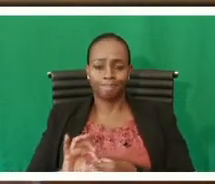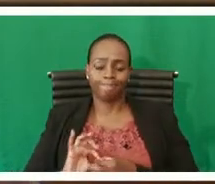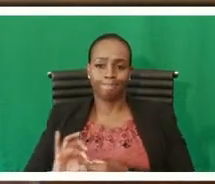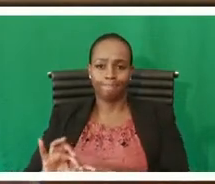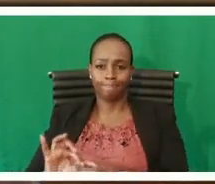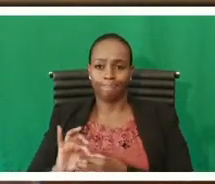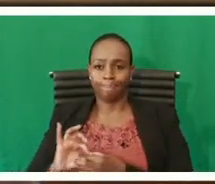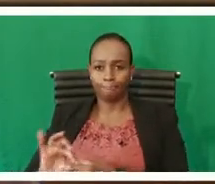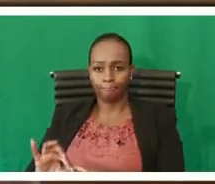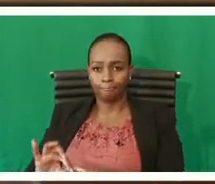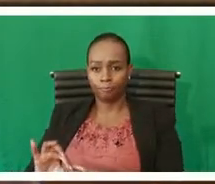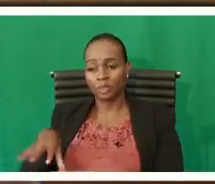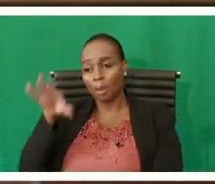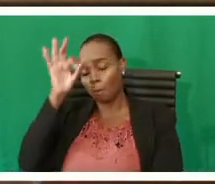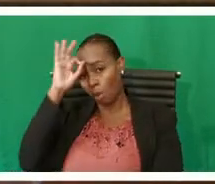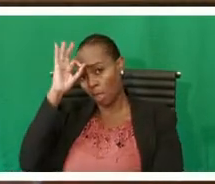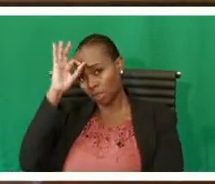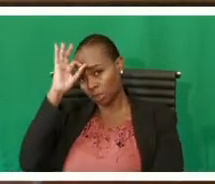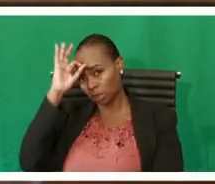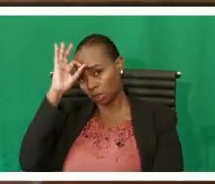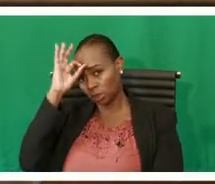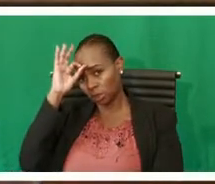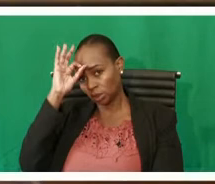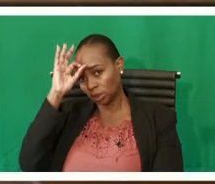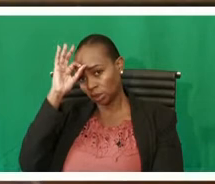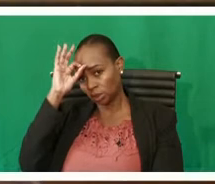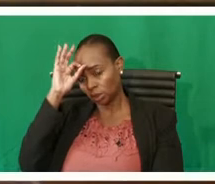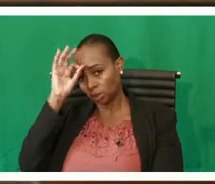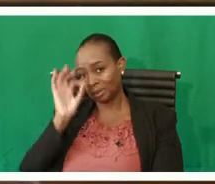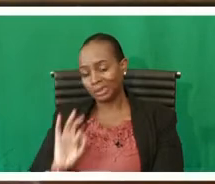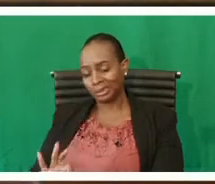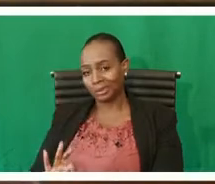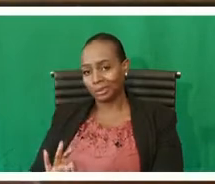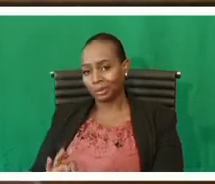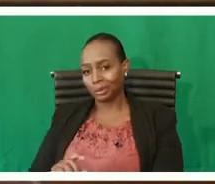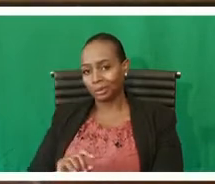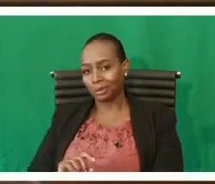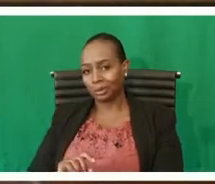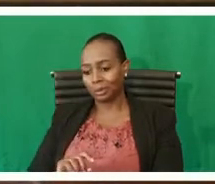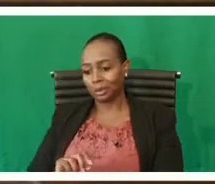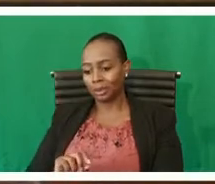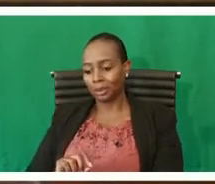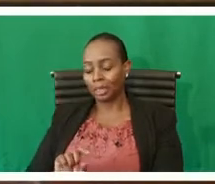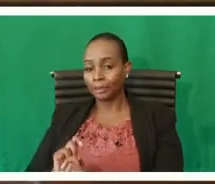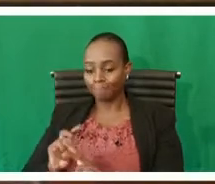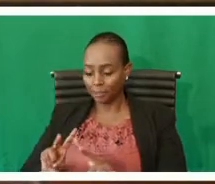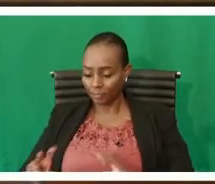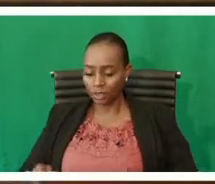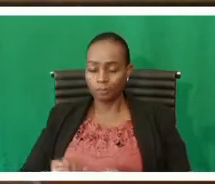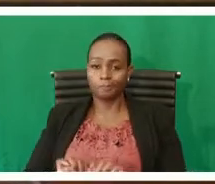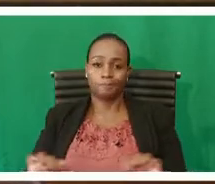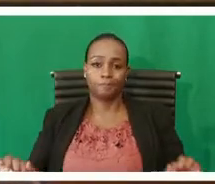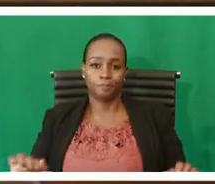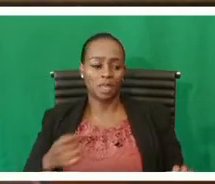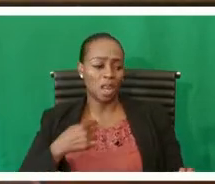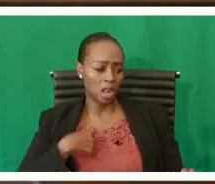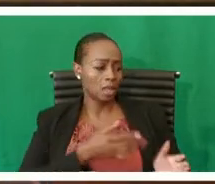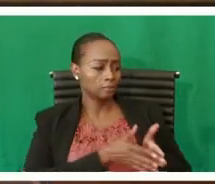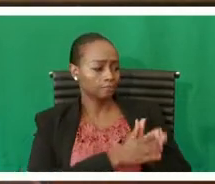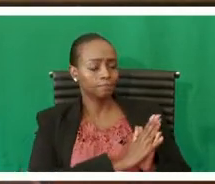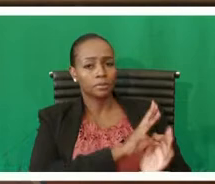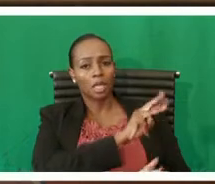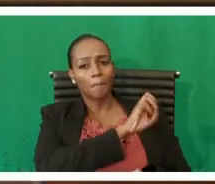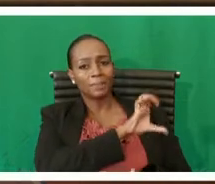cooperating with law enforcement agency in their investigation. I have instructed MECs to ensure that